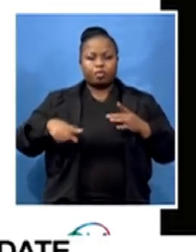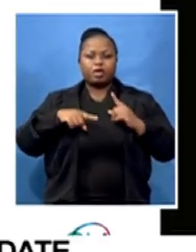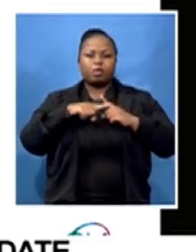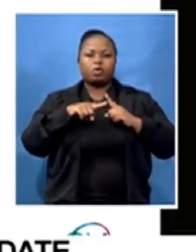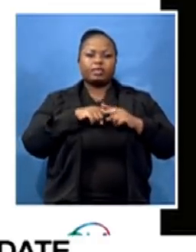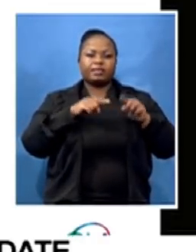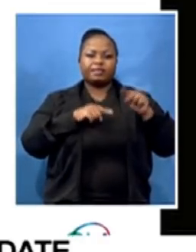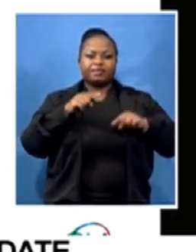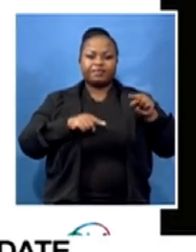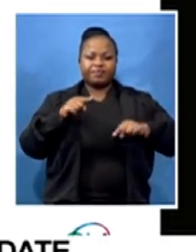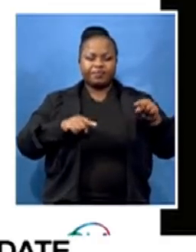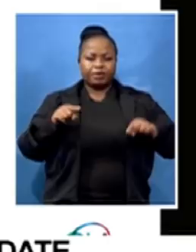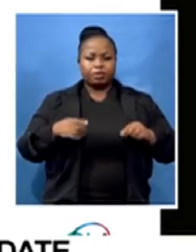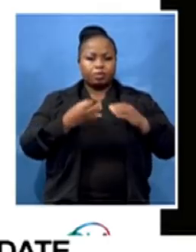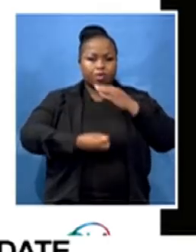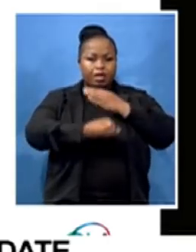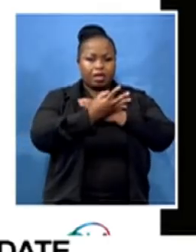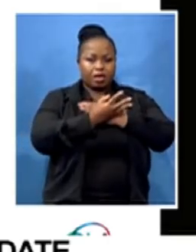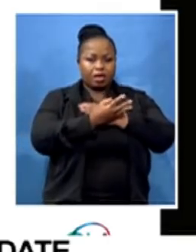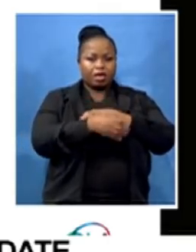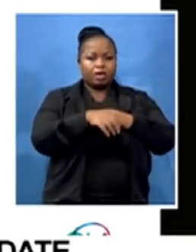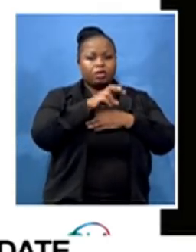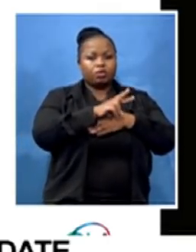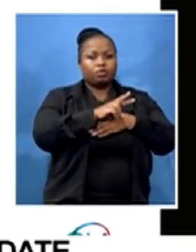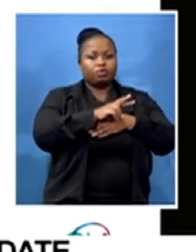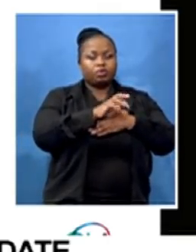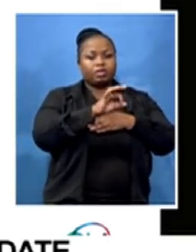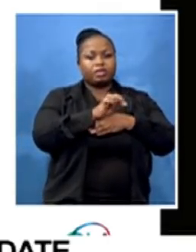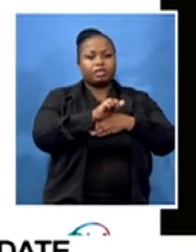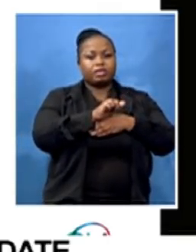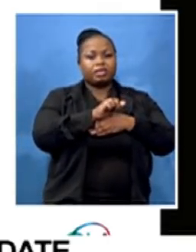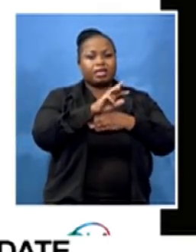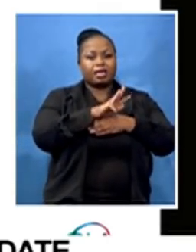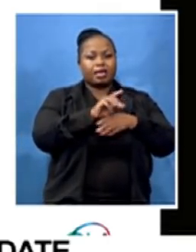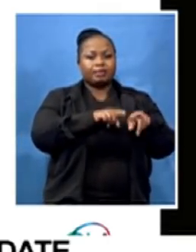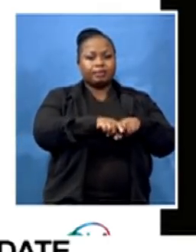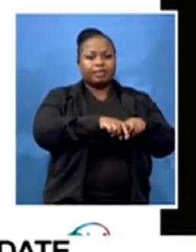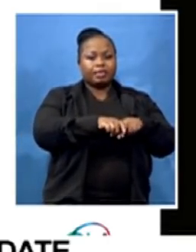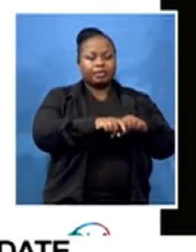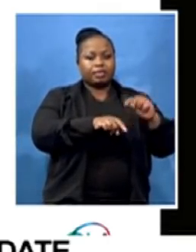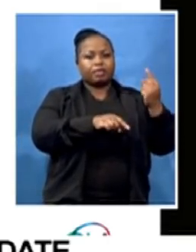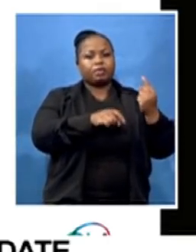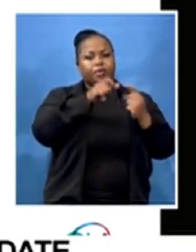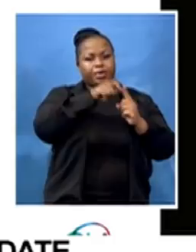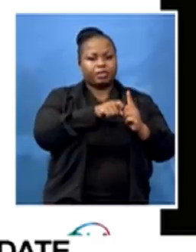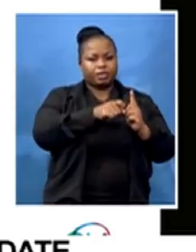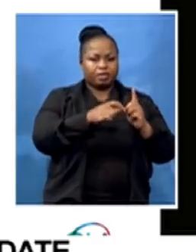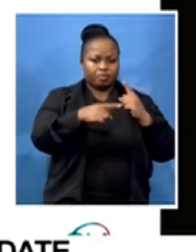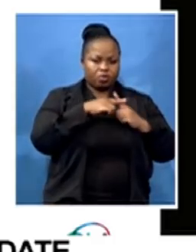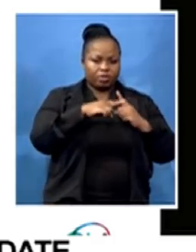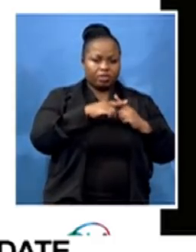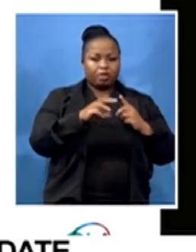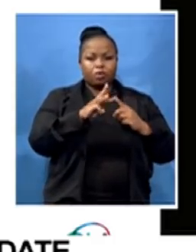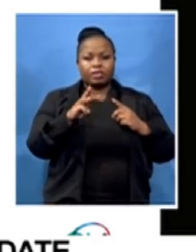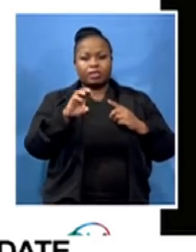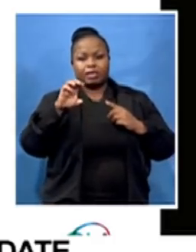would do 169 tests before you get the first one, which is positive. But if you went to the Western Cape, you'll do 9 before you find out the